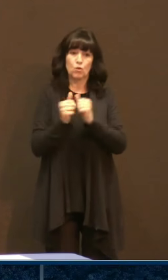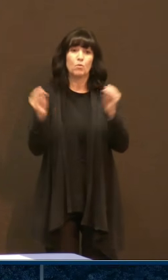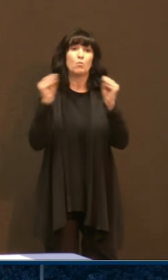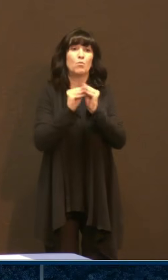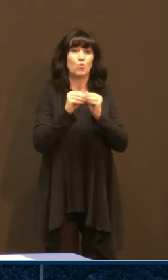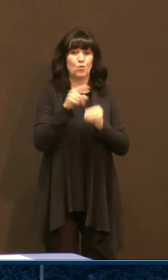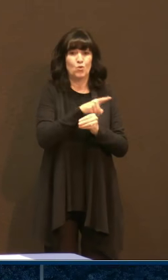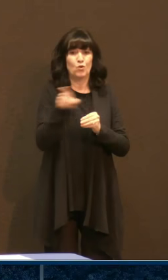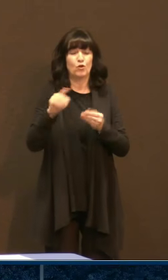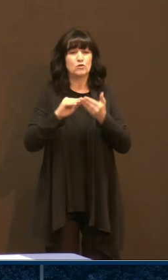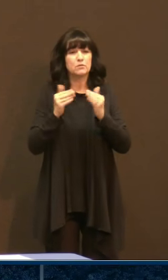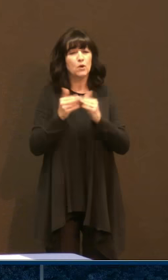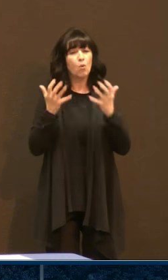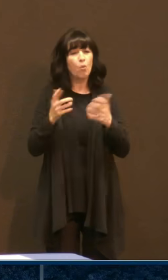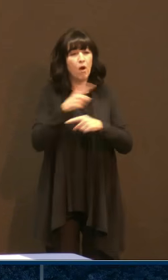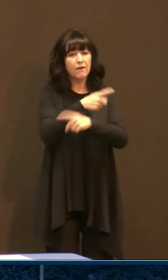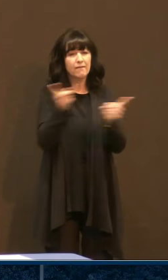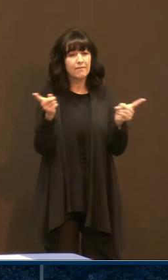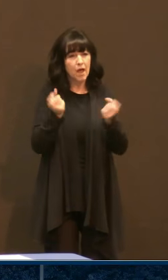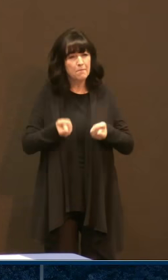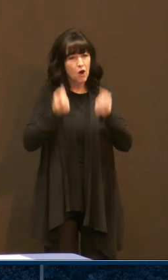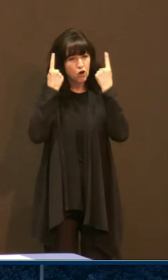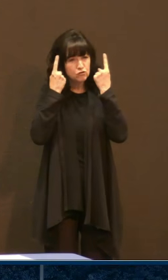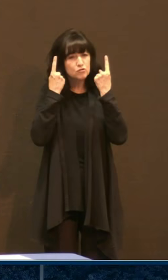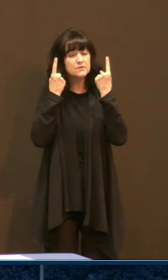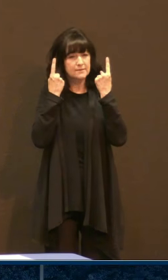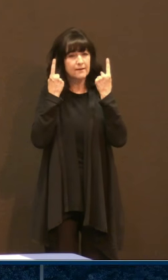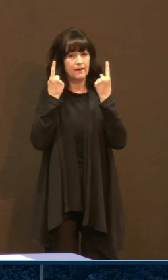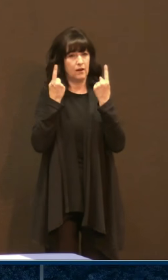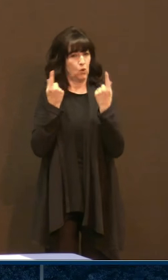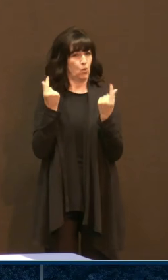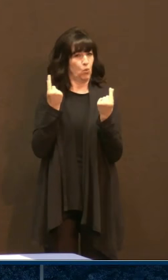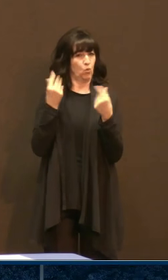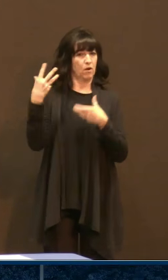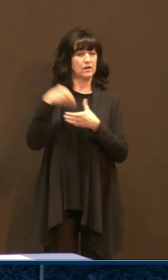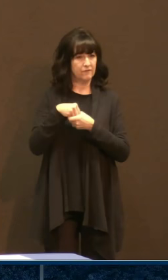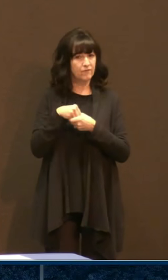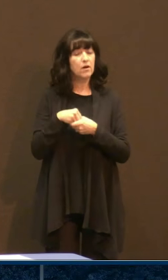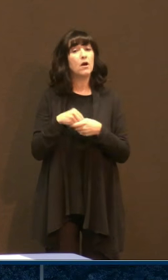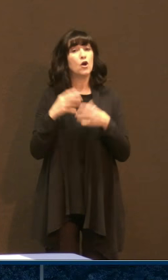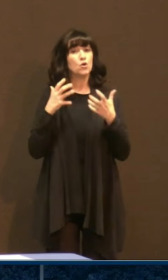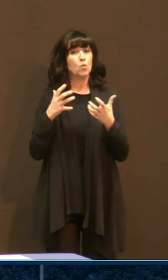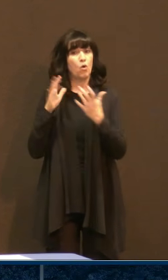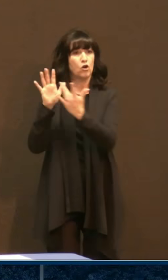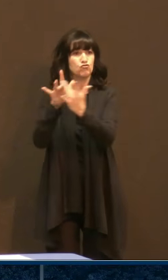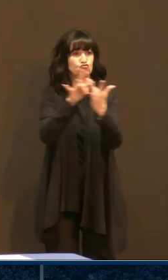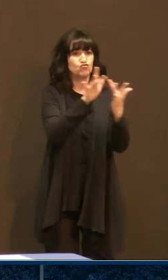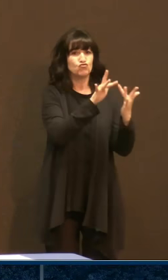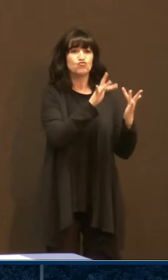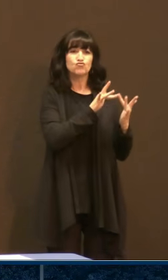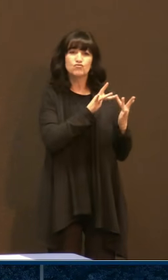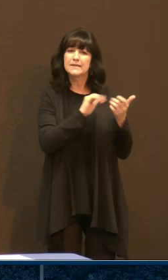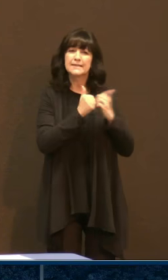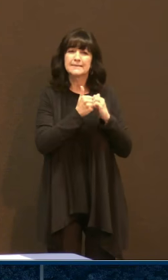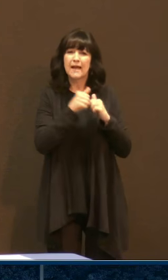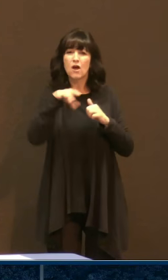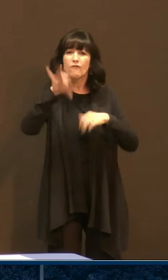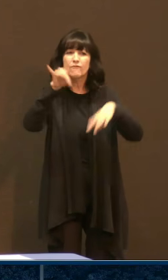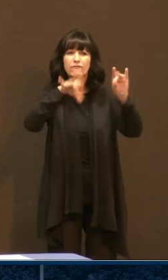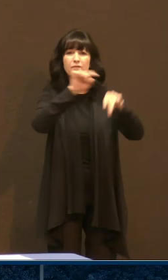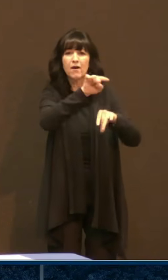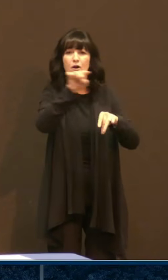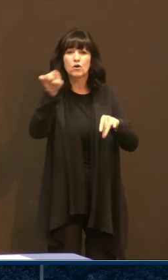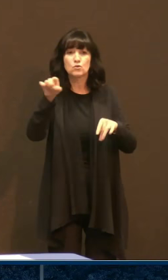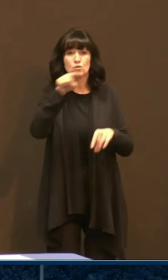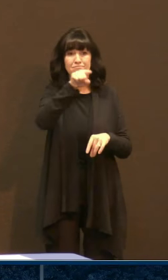better understand how to reach people, to contact trace people. So it is, it's very important, and we